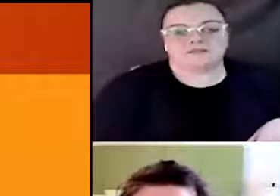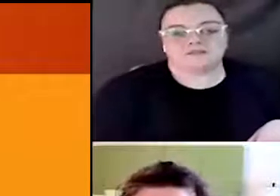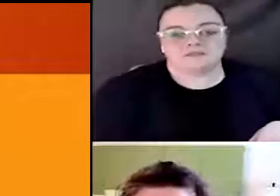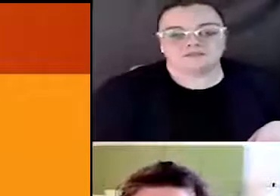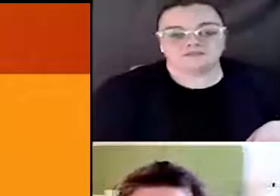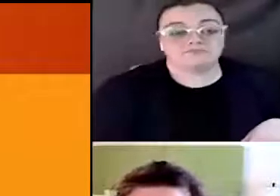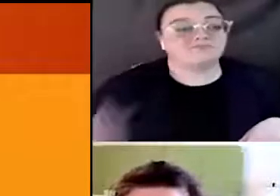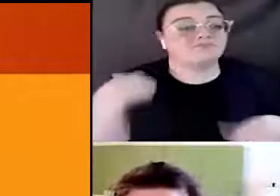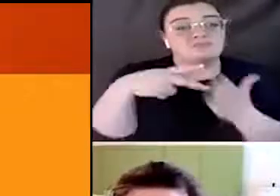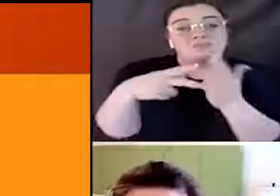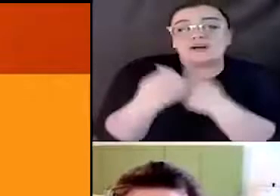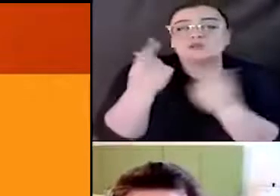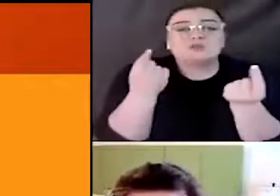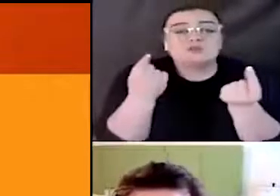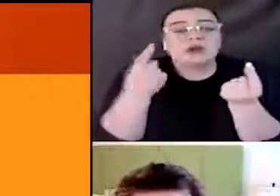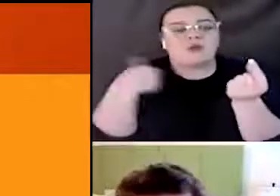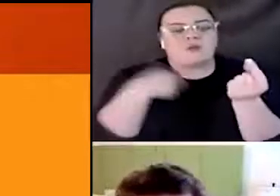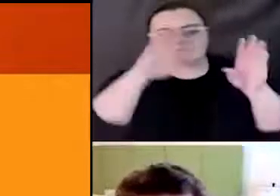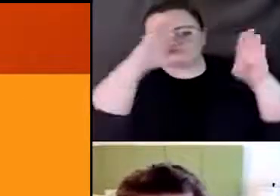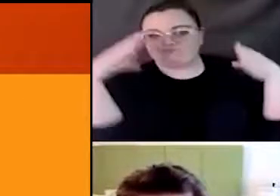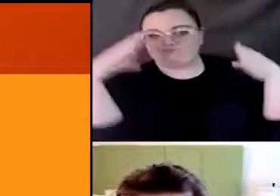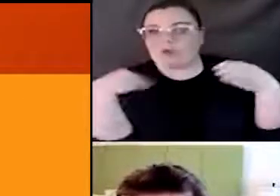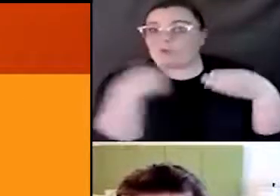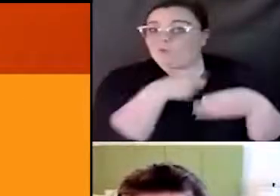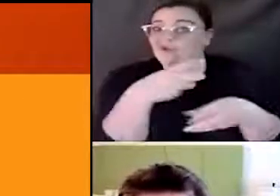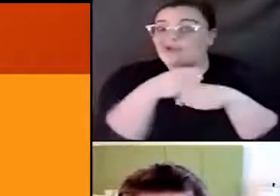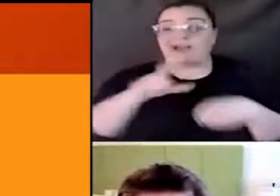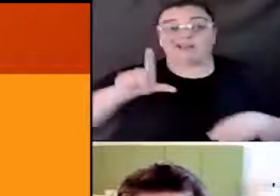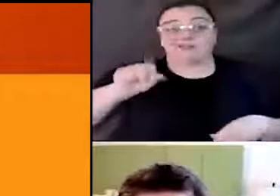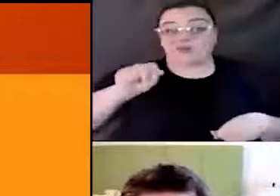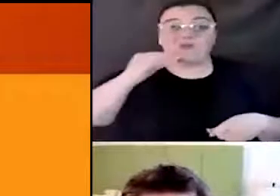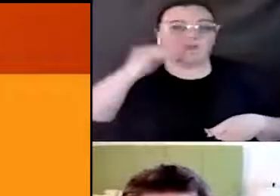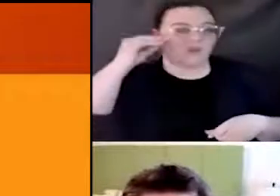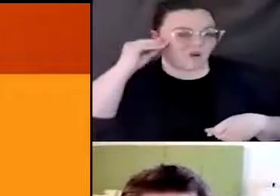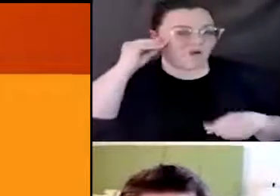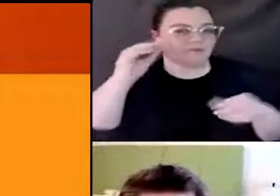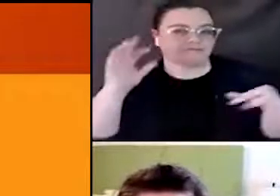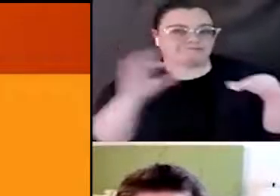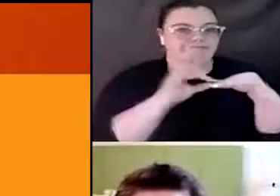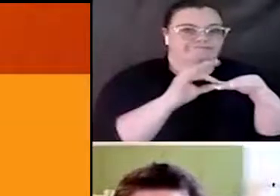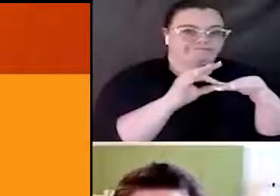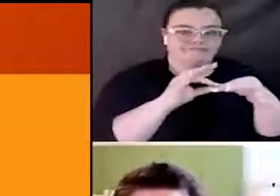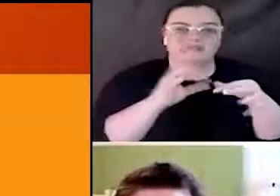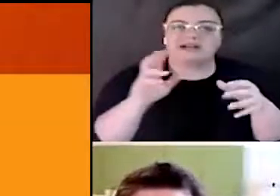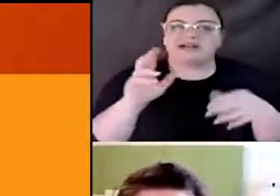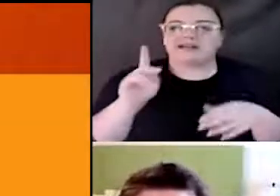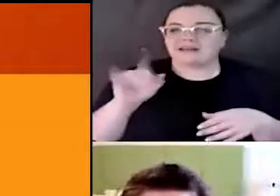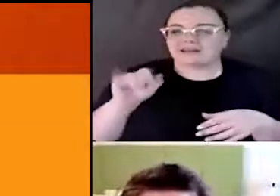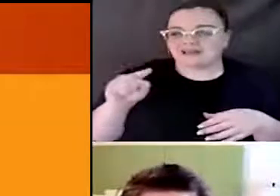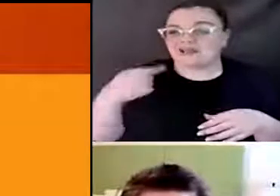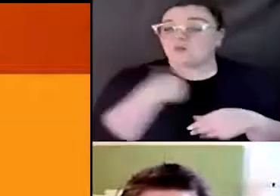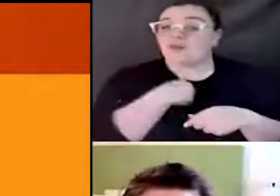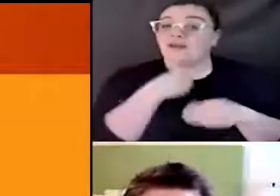got 20 home fastening kits as our grant, and we utilized these to promote